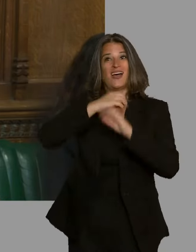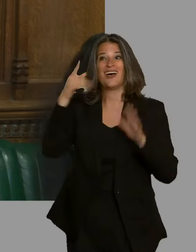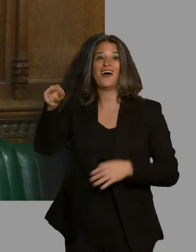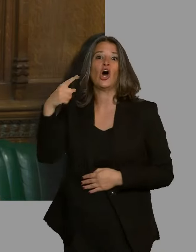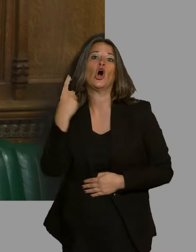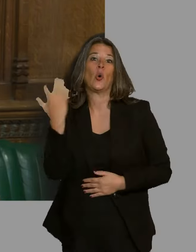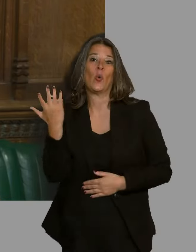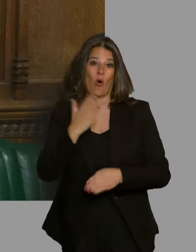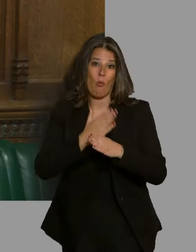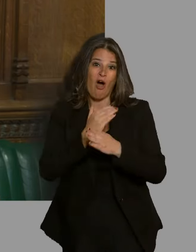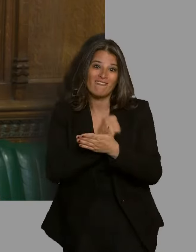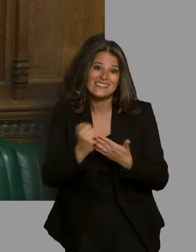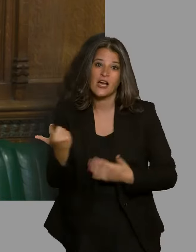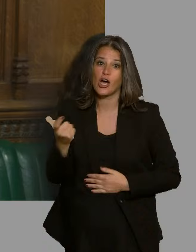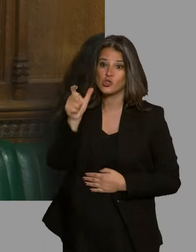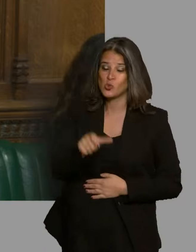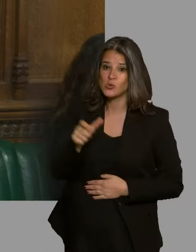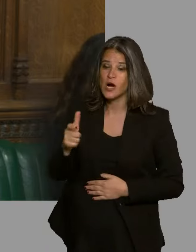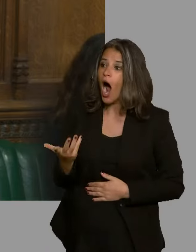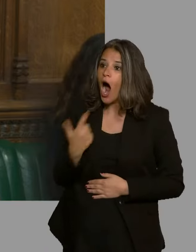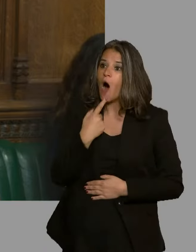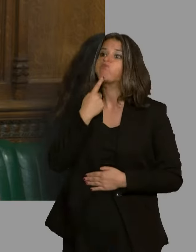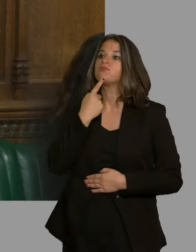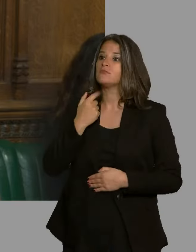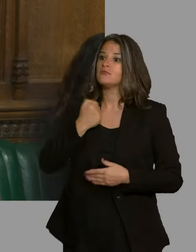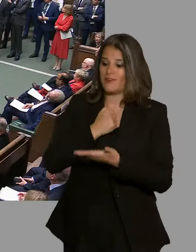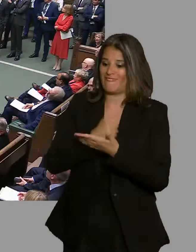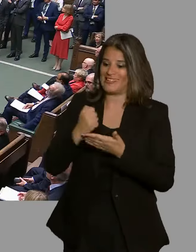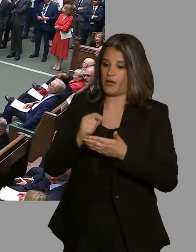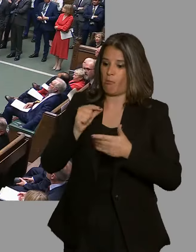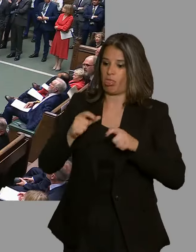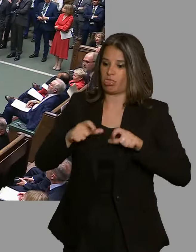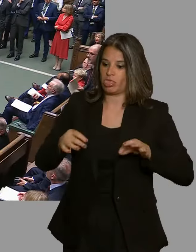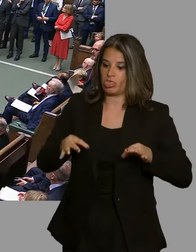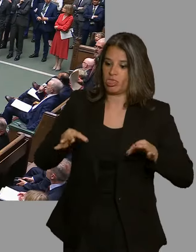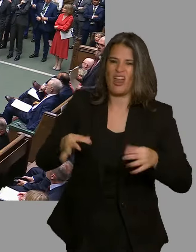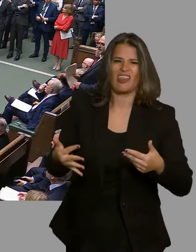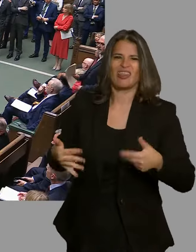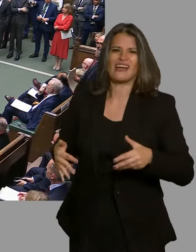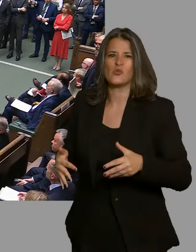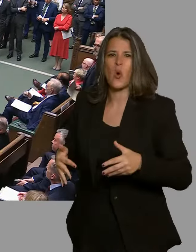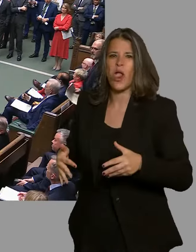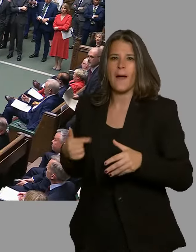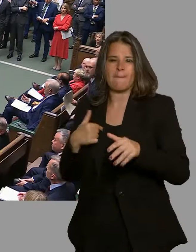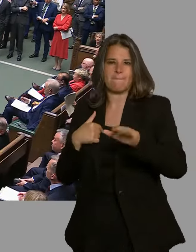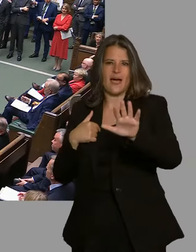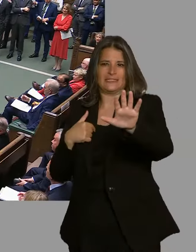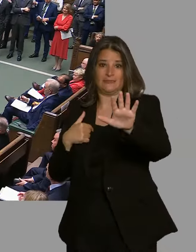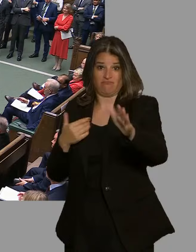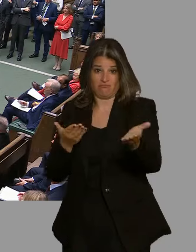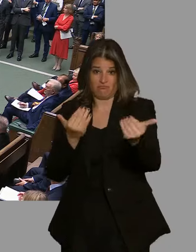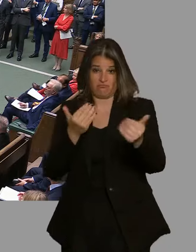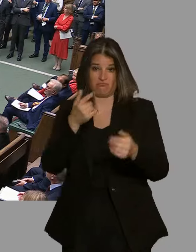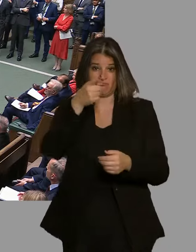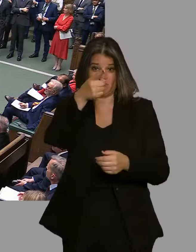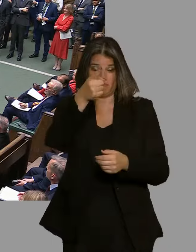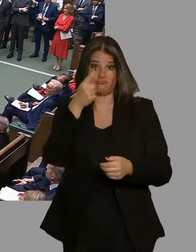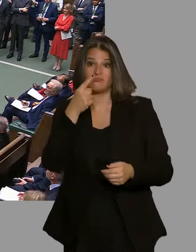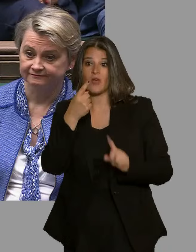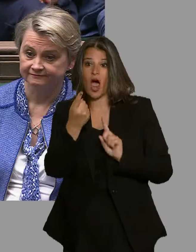failed asylum seekers that's come on small boats or on the back of lorries? Answer the question. Prime Minister. Mr. Speaker, I'm very proud that